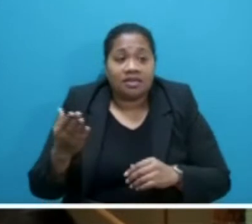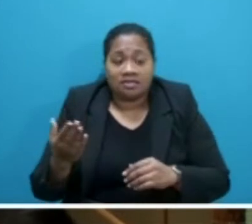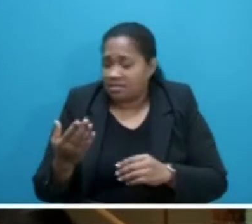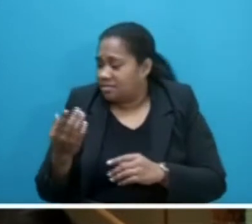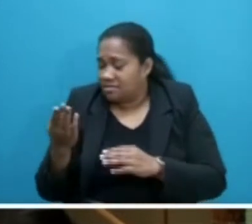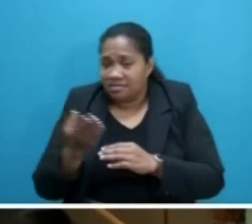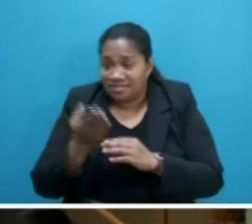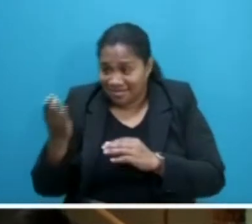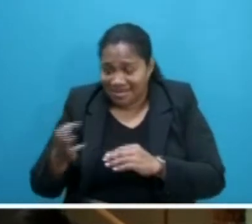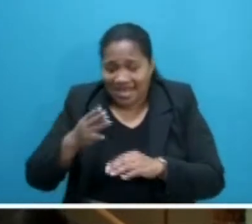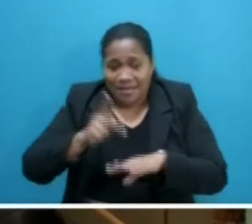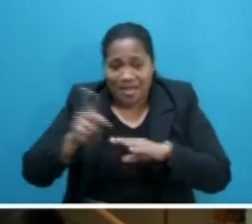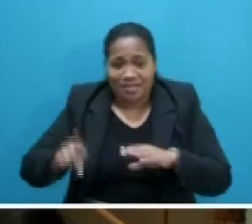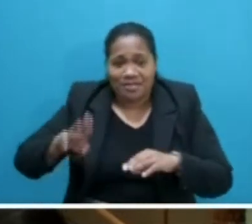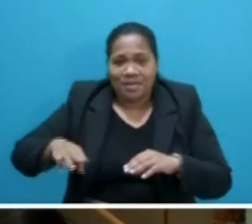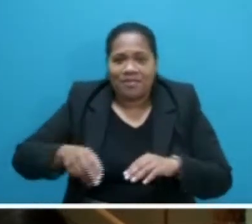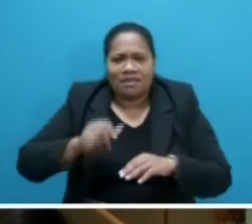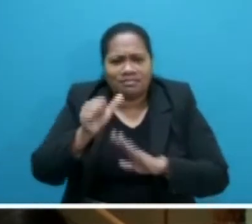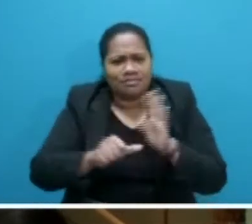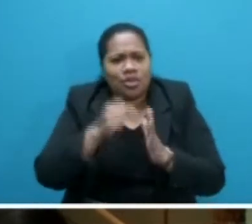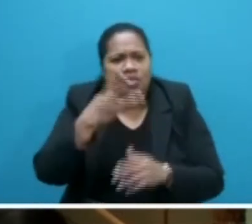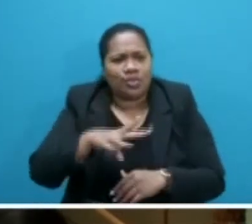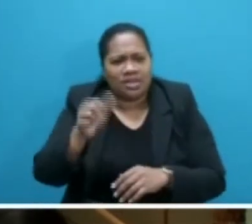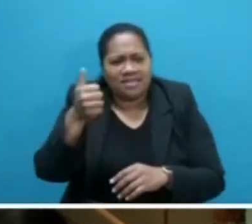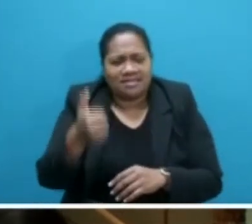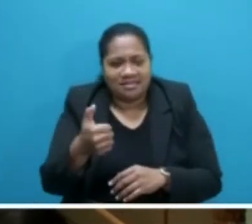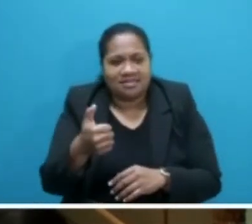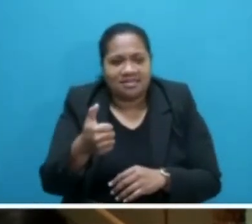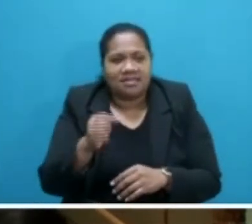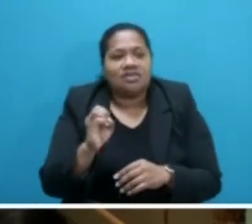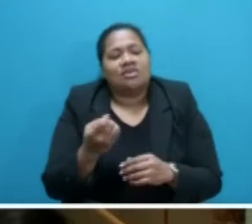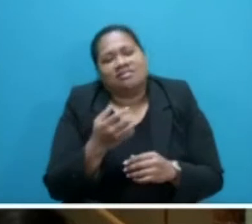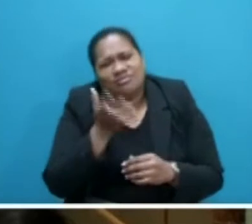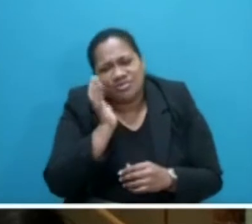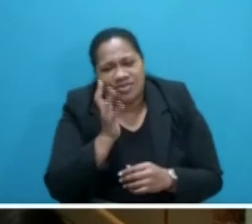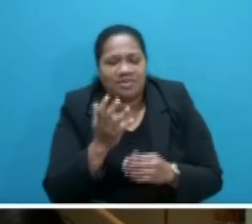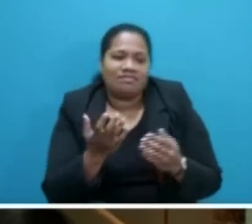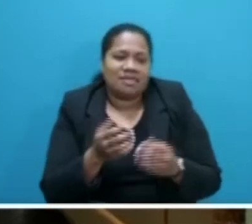August. Sorry, Honourable Maharaj, but welcome to the club.